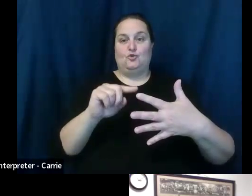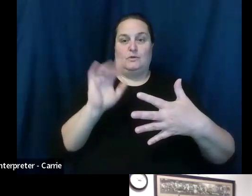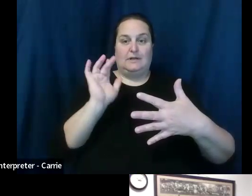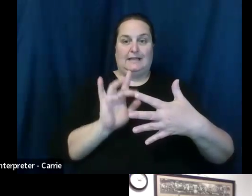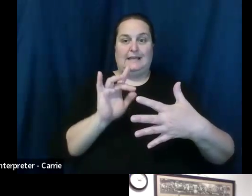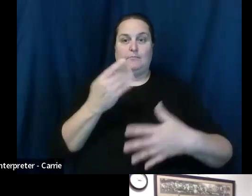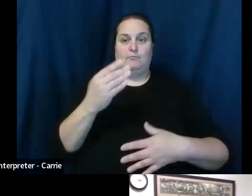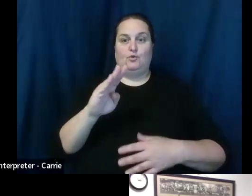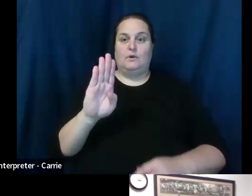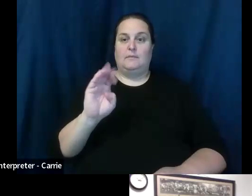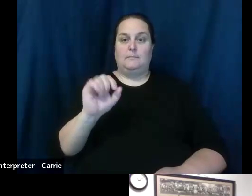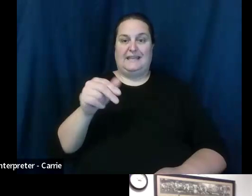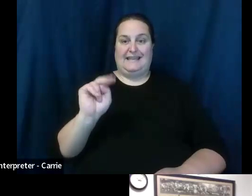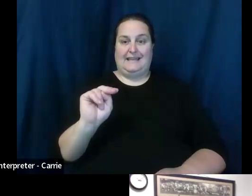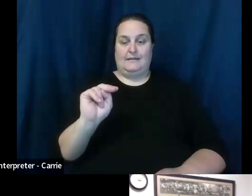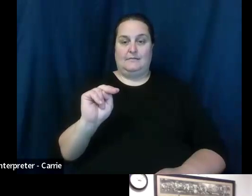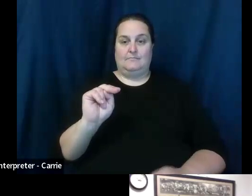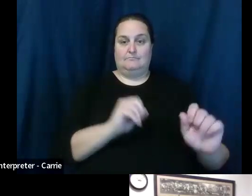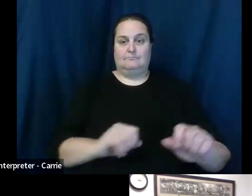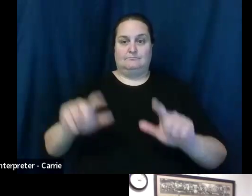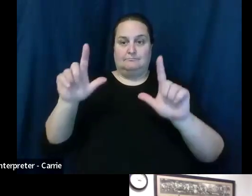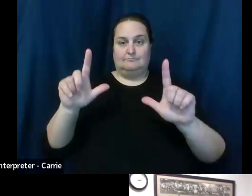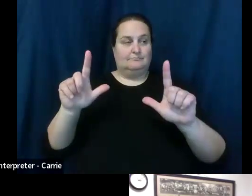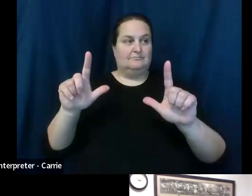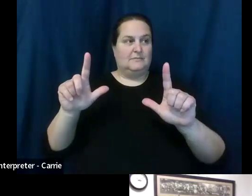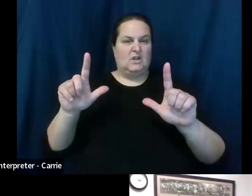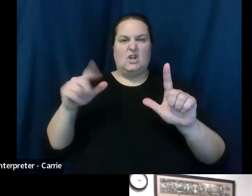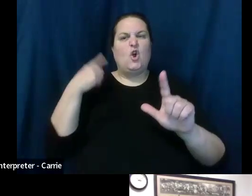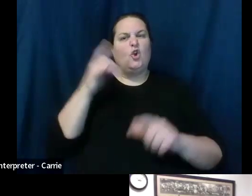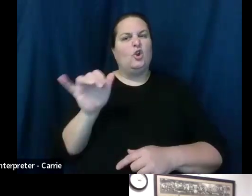So the first page of step two looks a lot like step one.